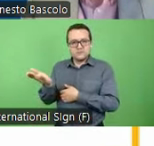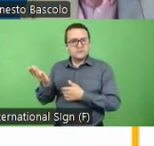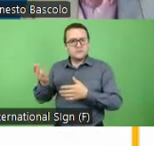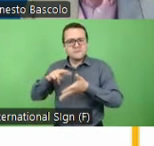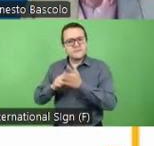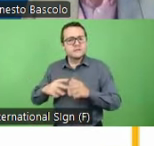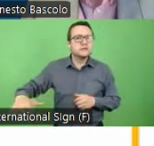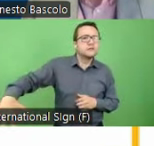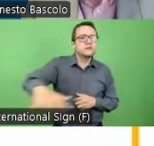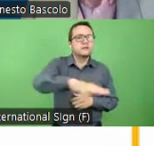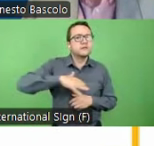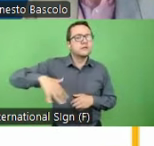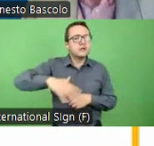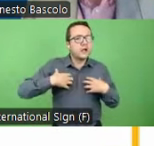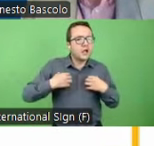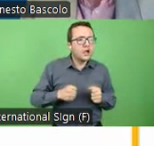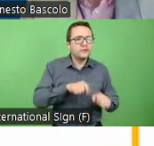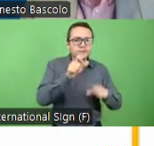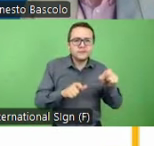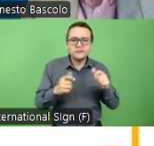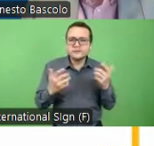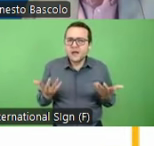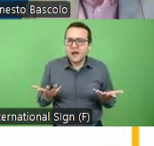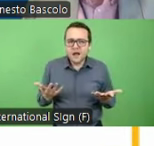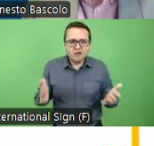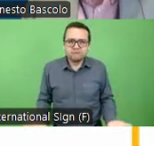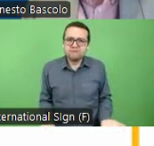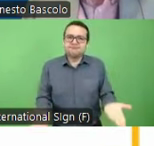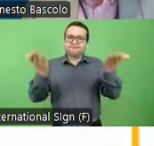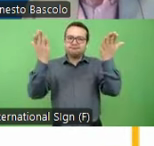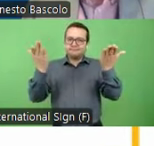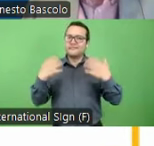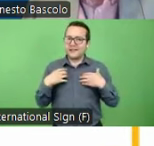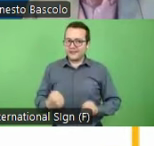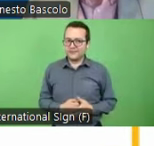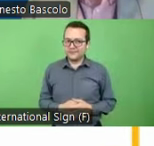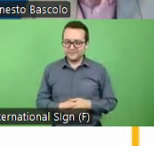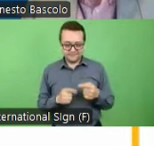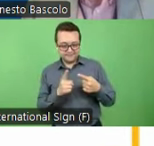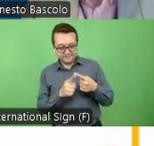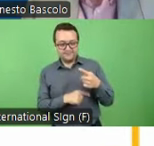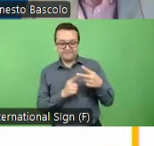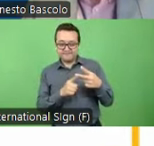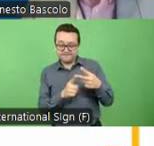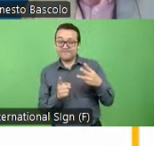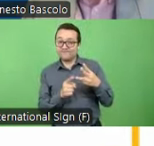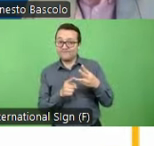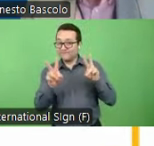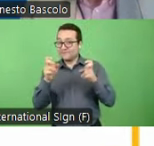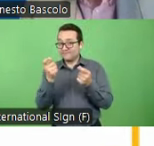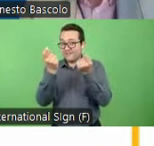salud able to improve de health nuestra conditions población. En of tercer our lugar, population. In los third place, desafíos en términos the del challenges in financiamiento. reference to Esto